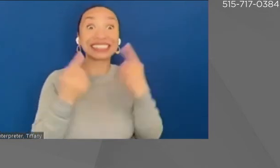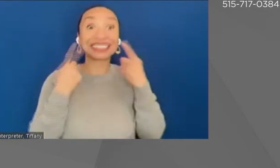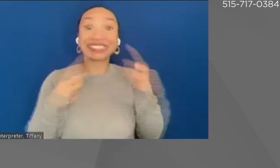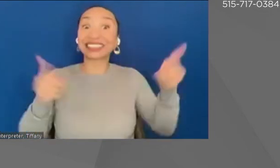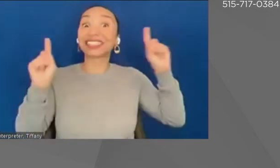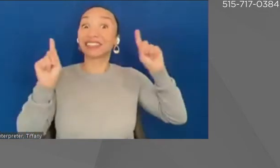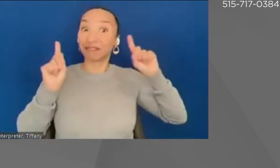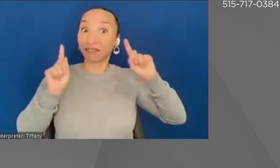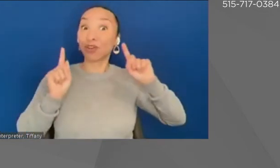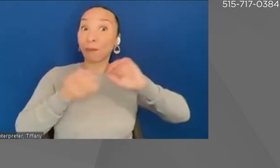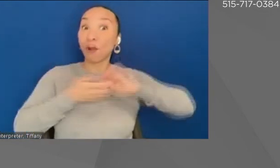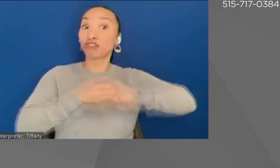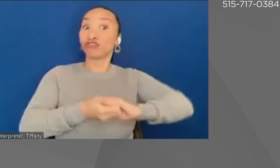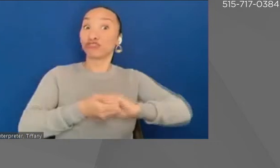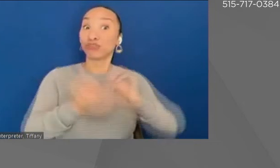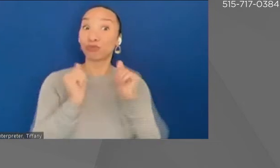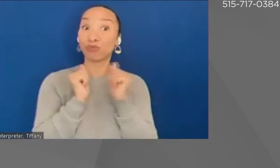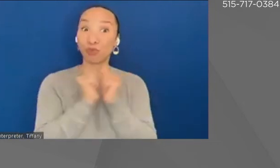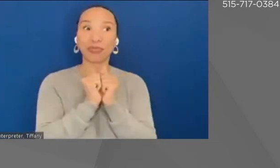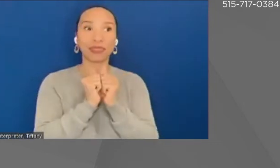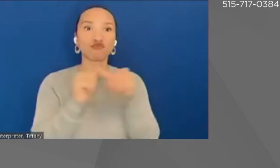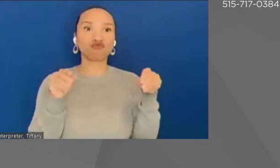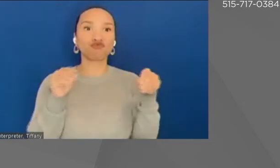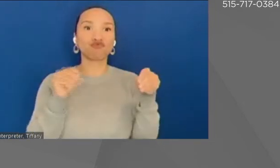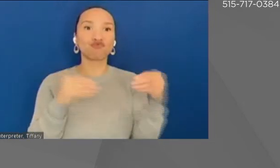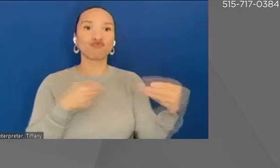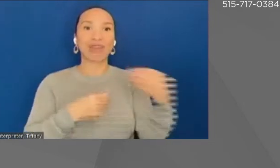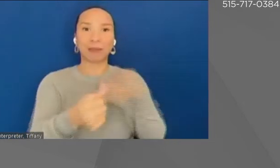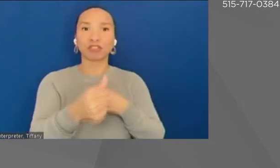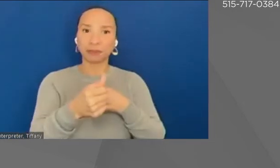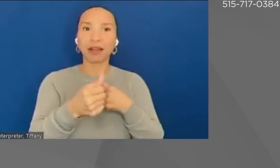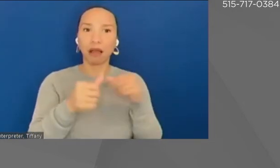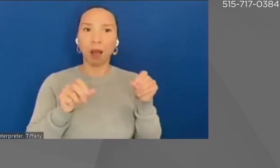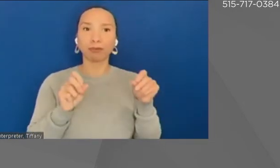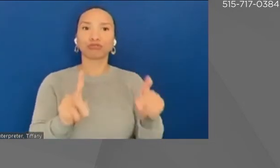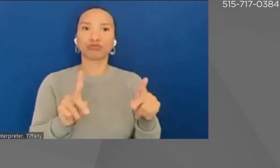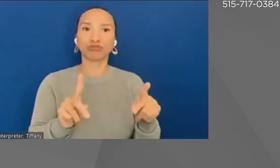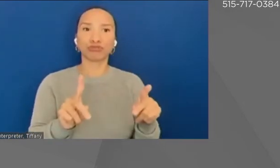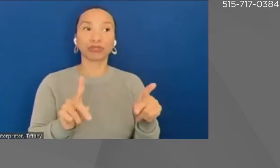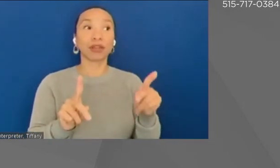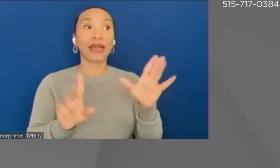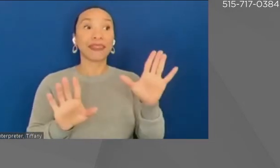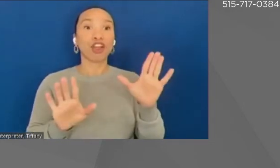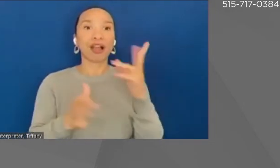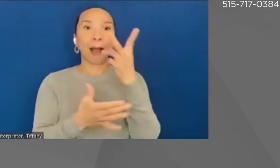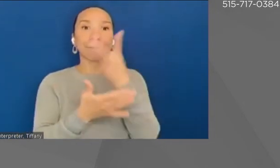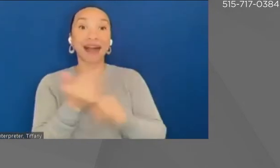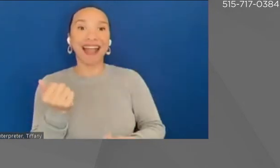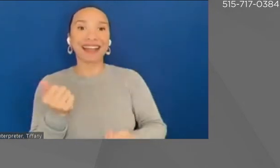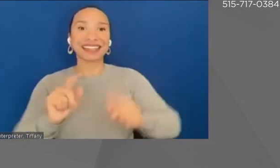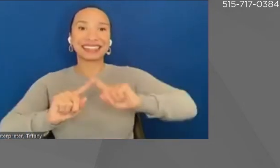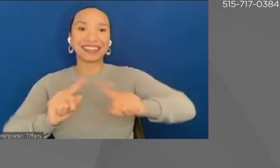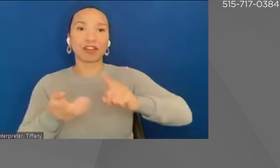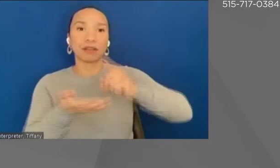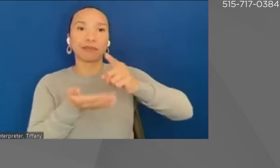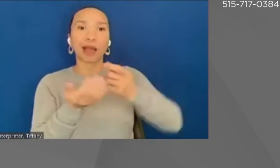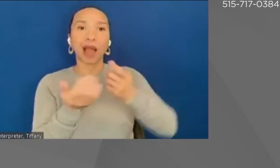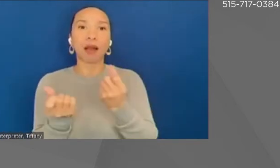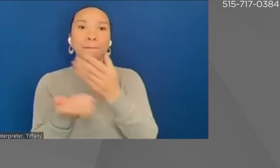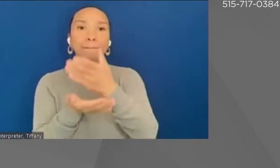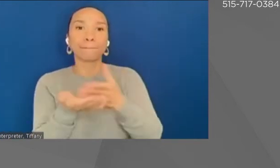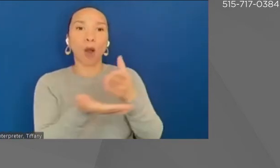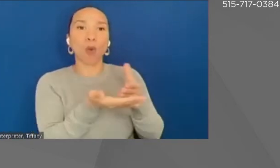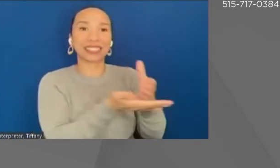reimbursement opportunities when it comes with combined multi-component intervention services. So with that